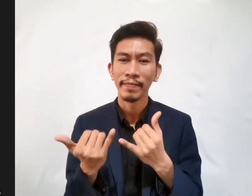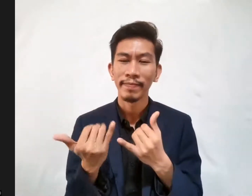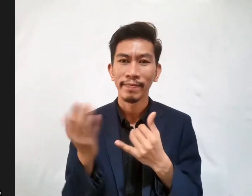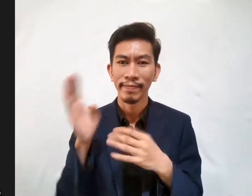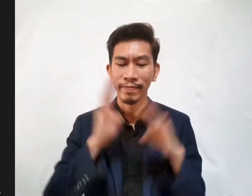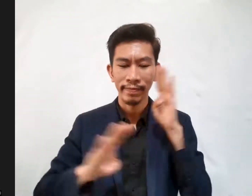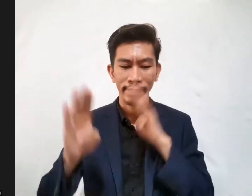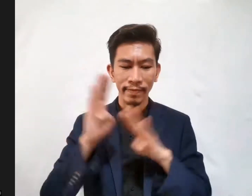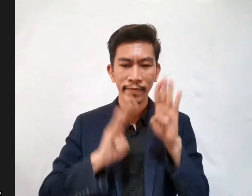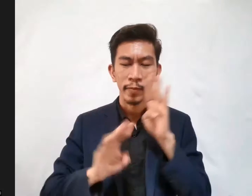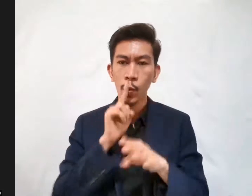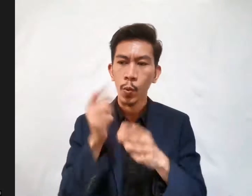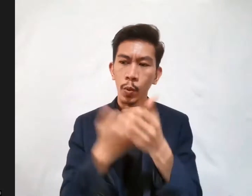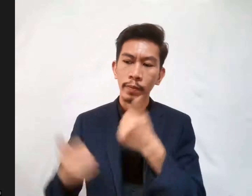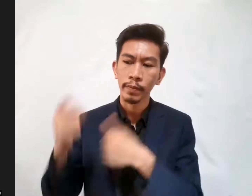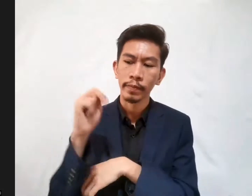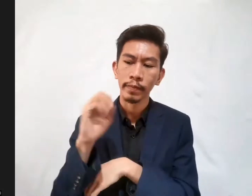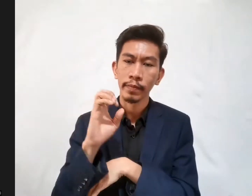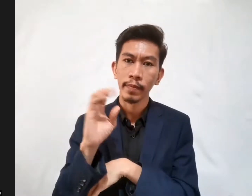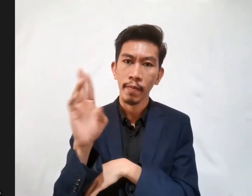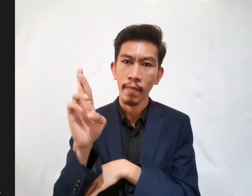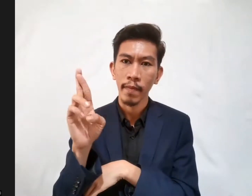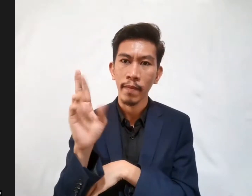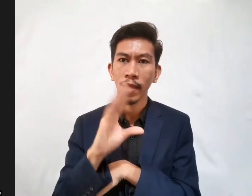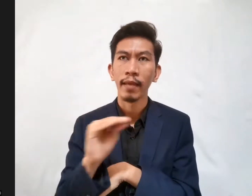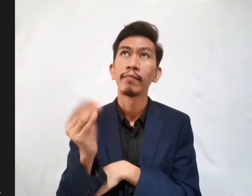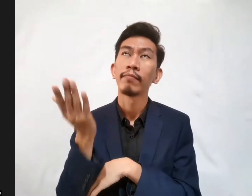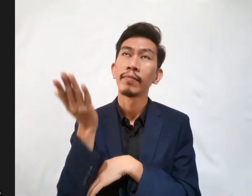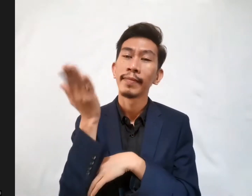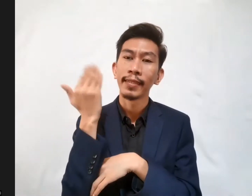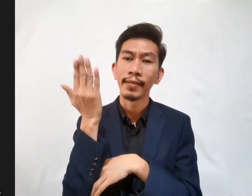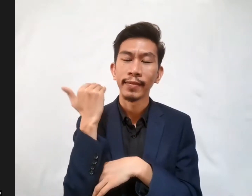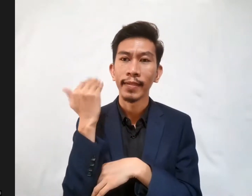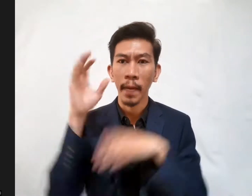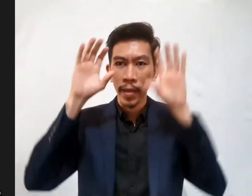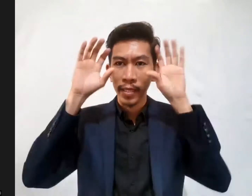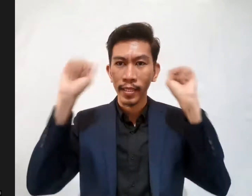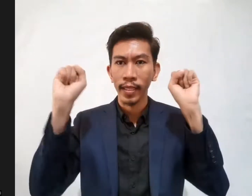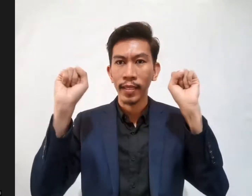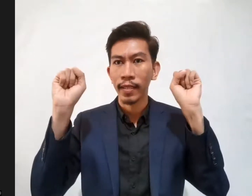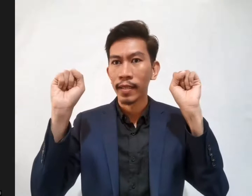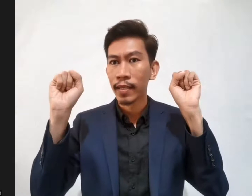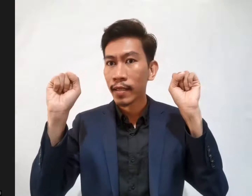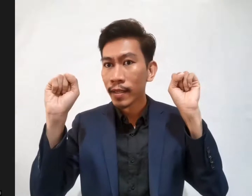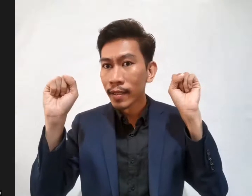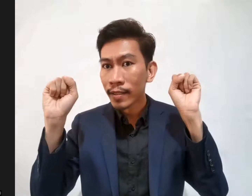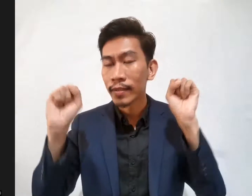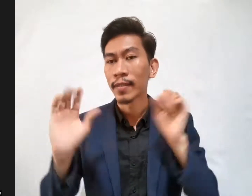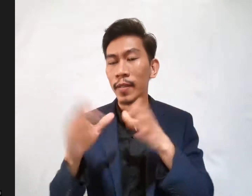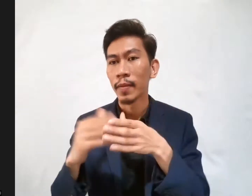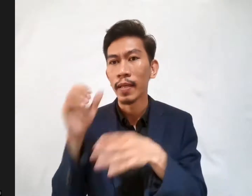of the National Capital Region and former president of the Federation of Senior